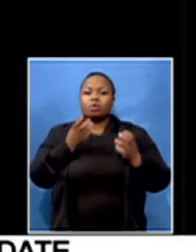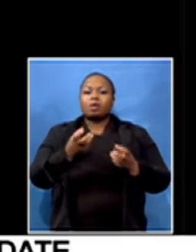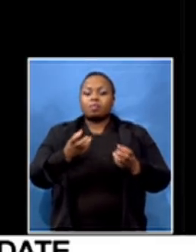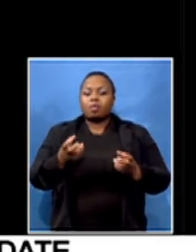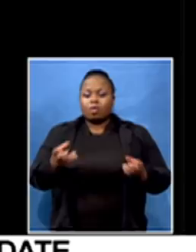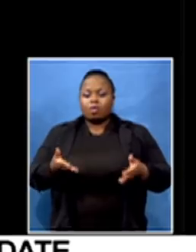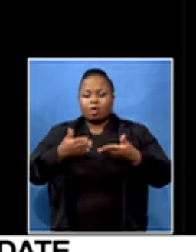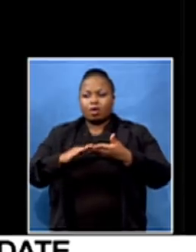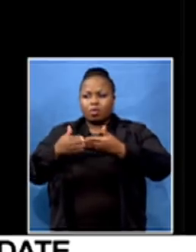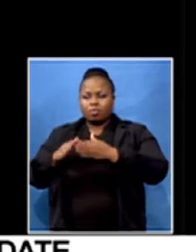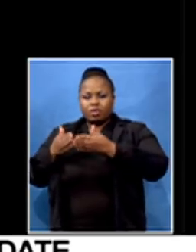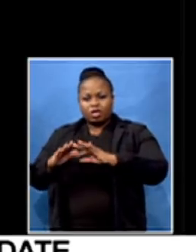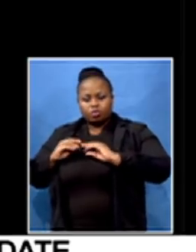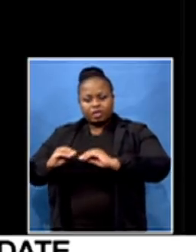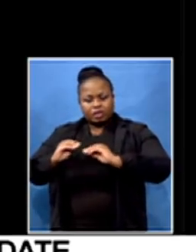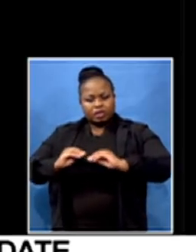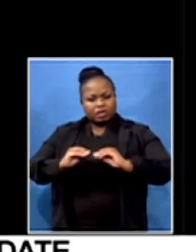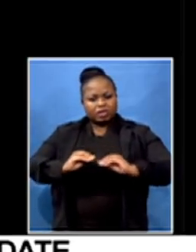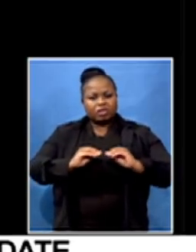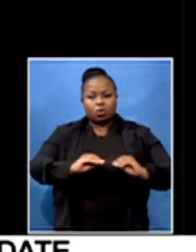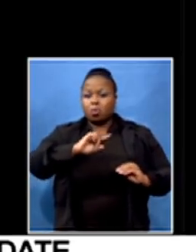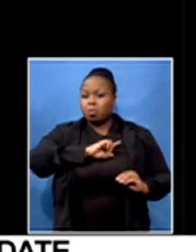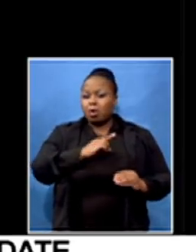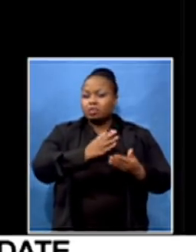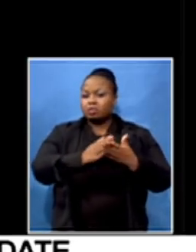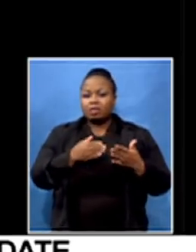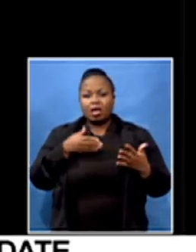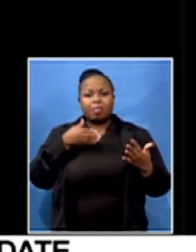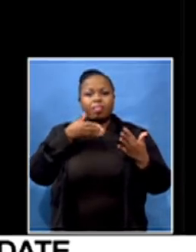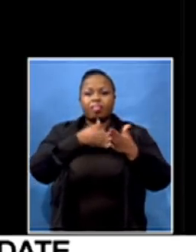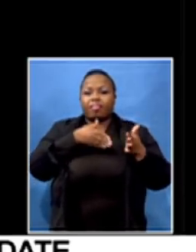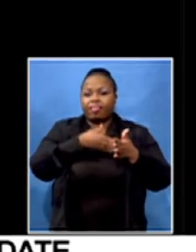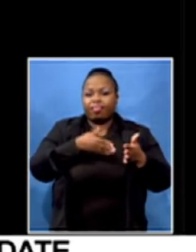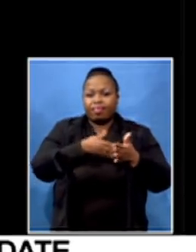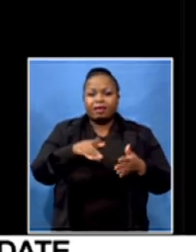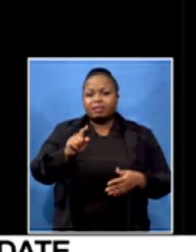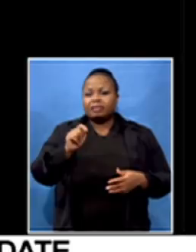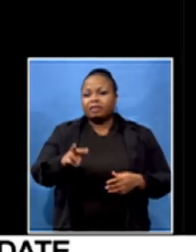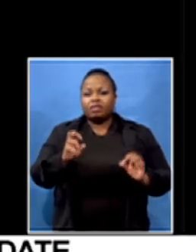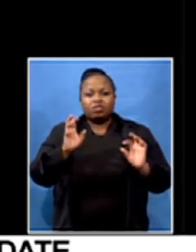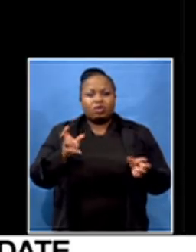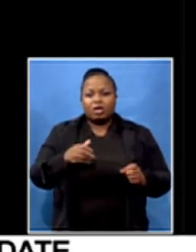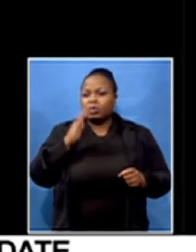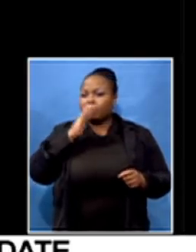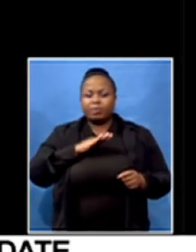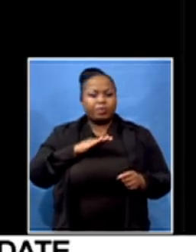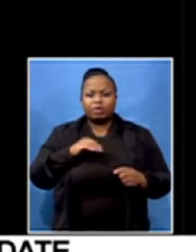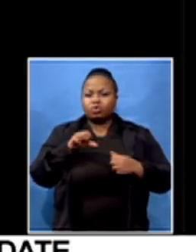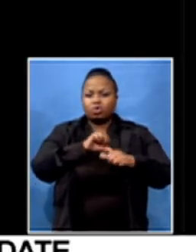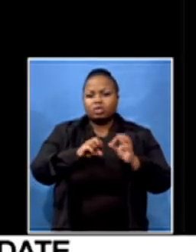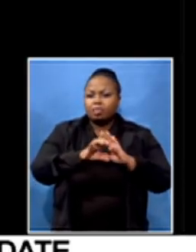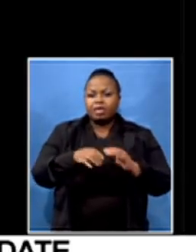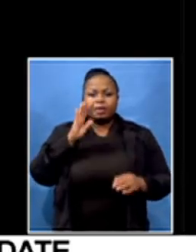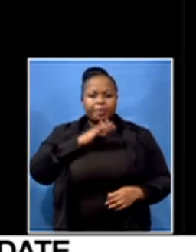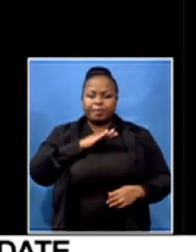communities that do not have access to media. So I think we need to check that. And